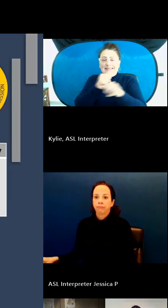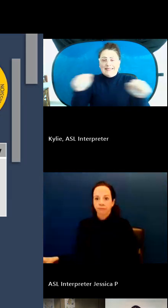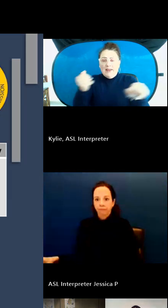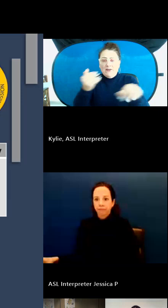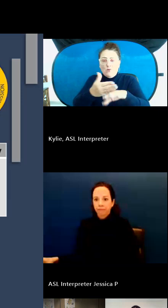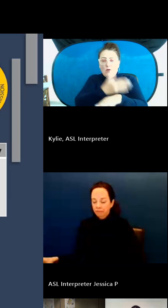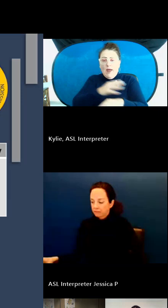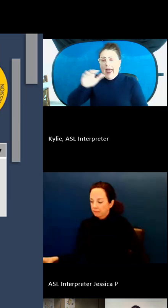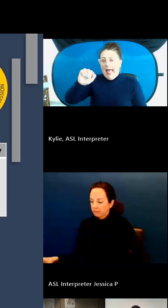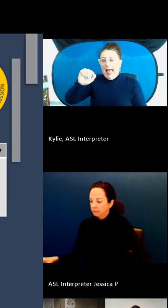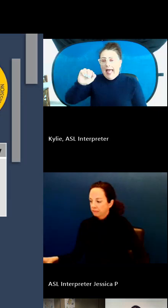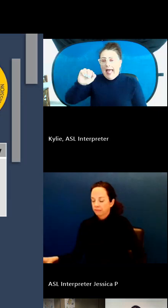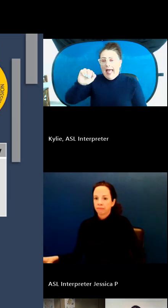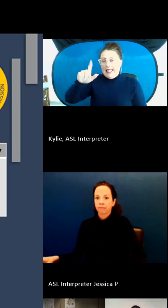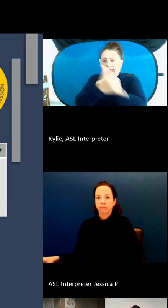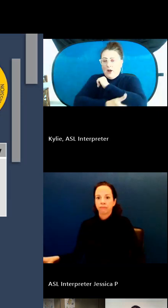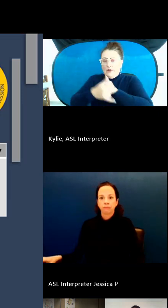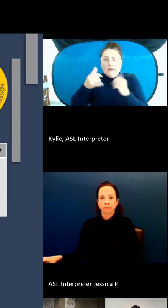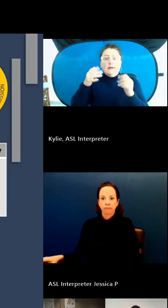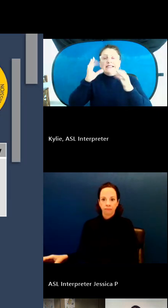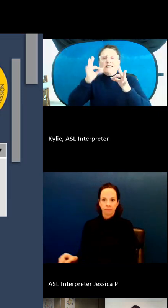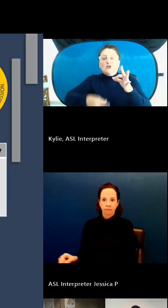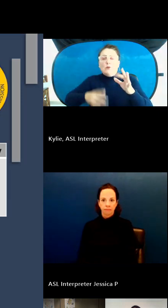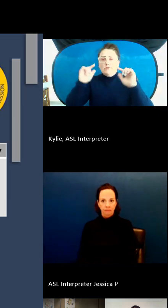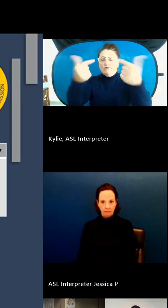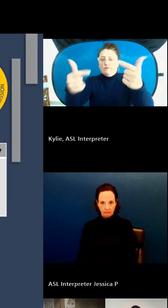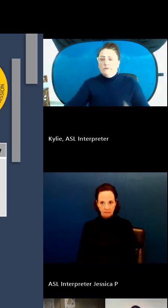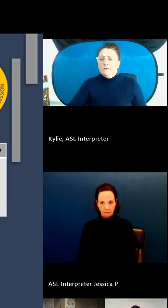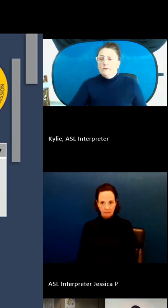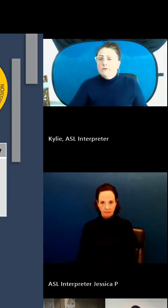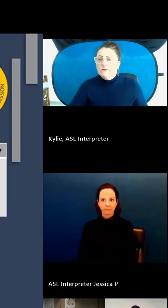Alameda County. The project was programmed with